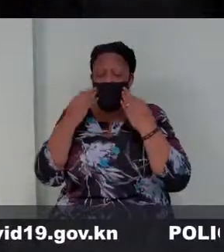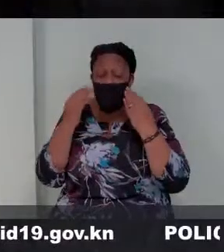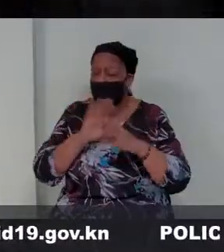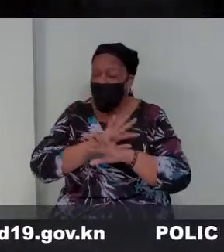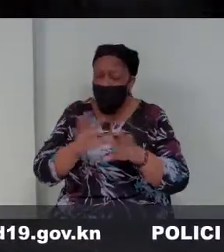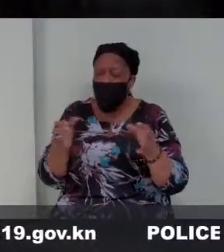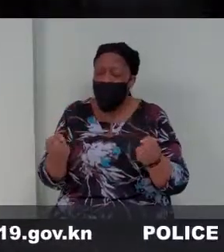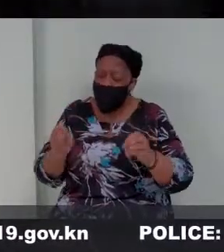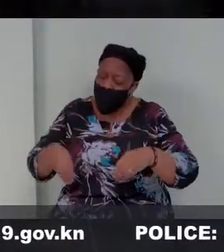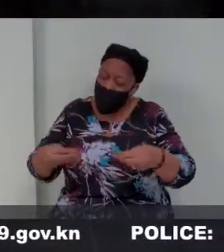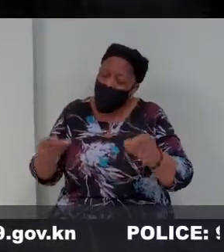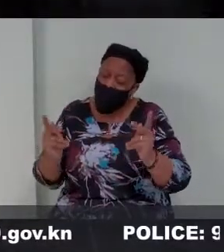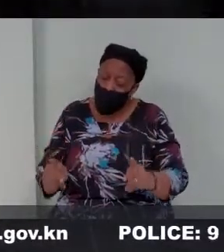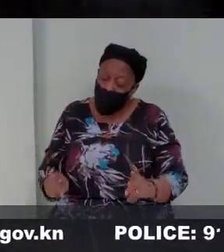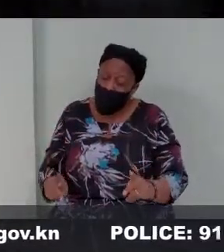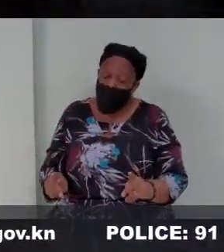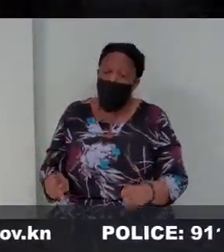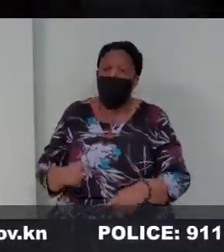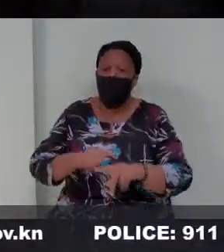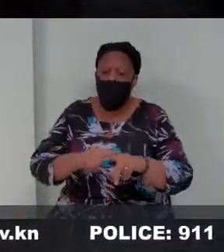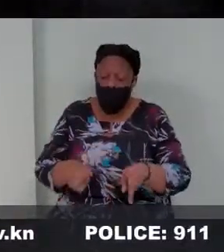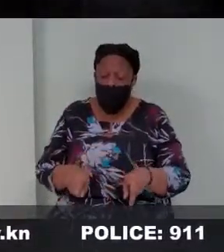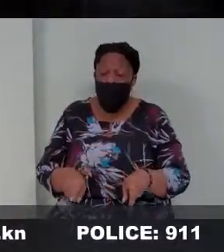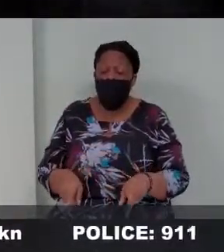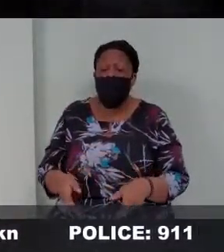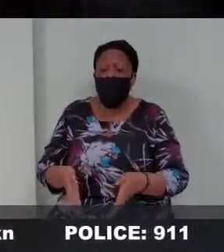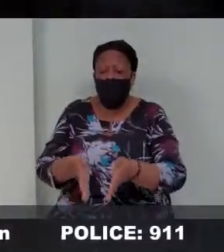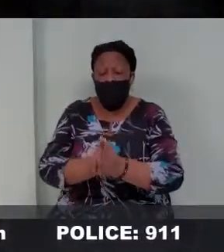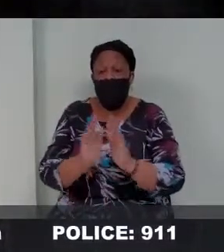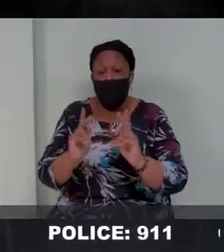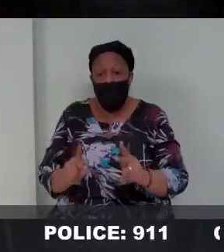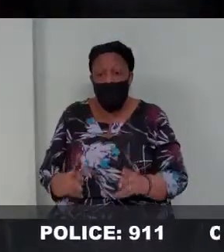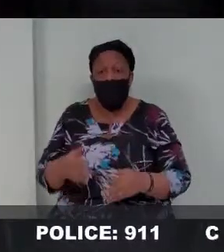your mask when you're in public.